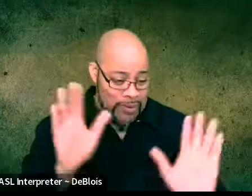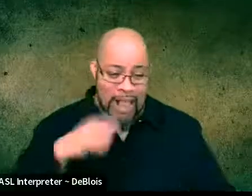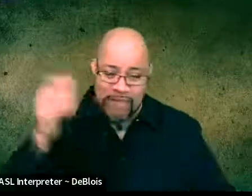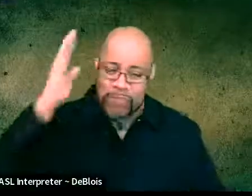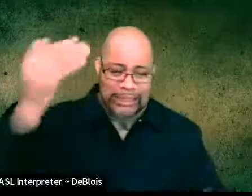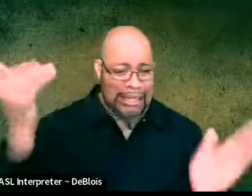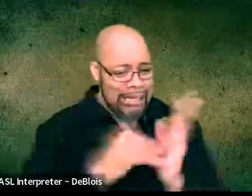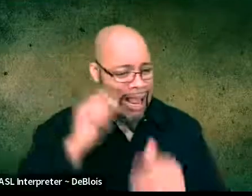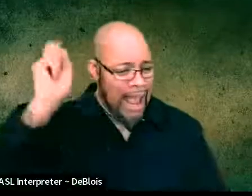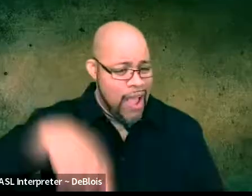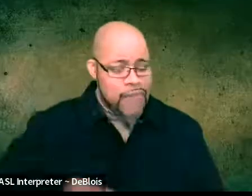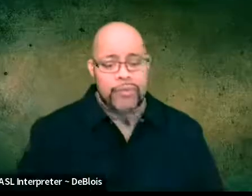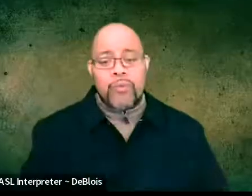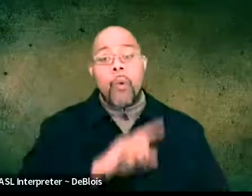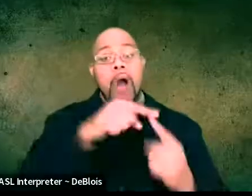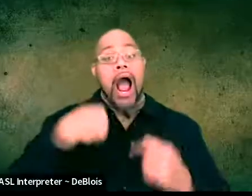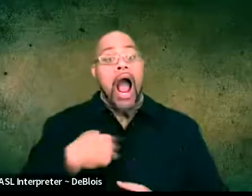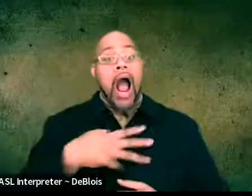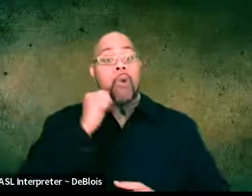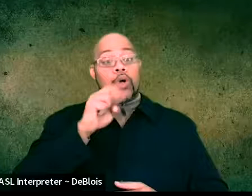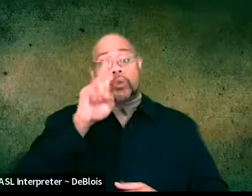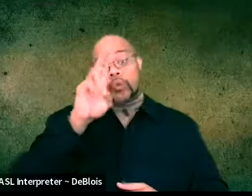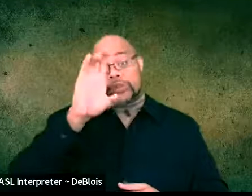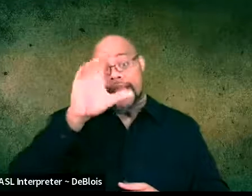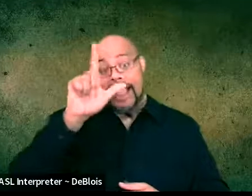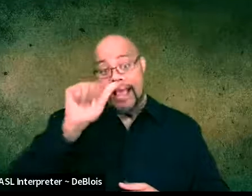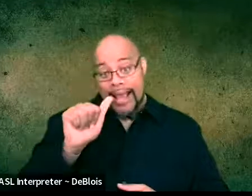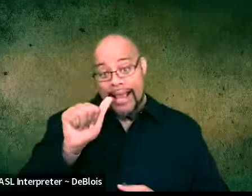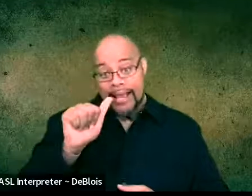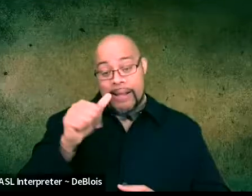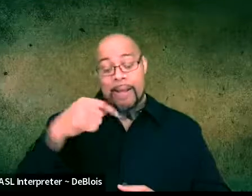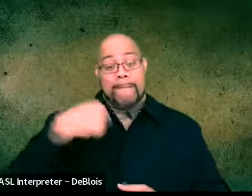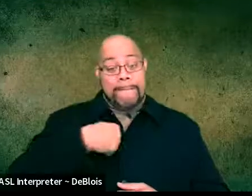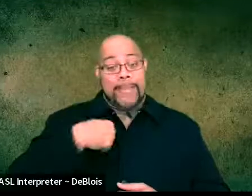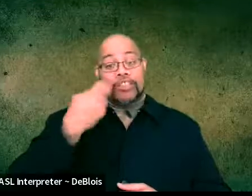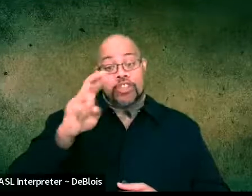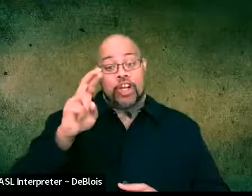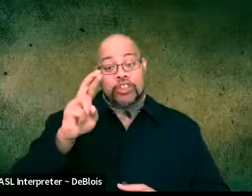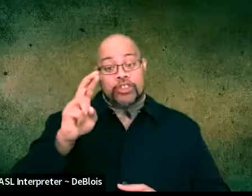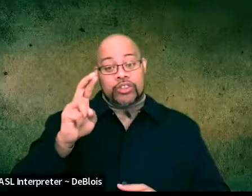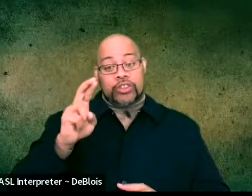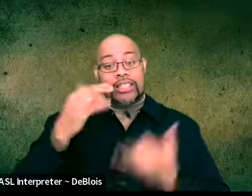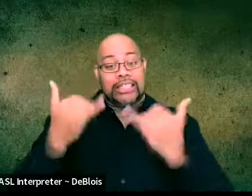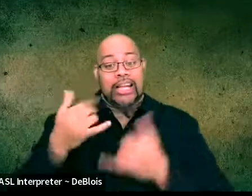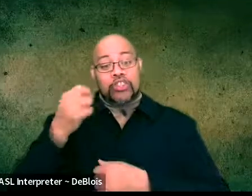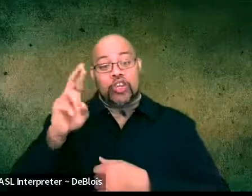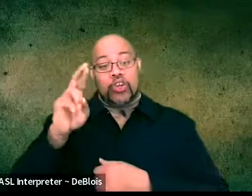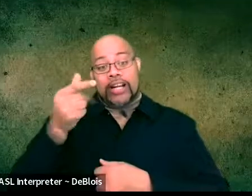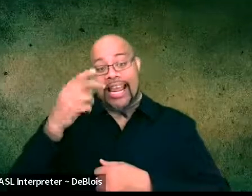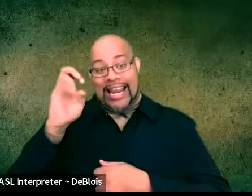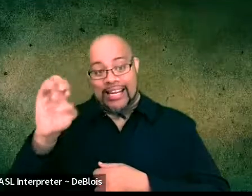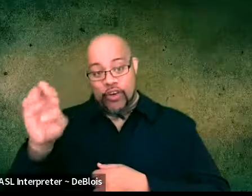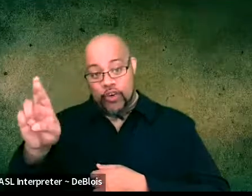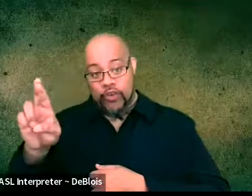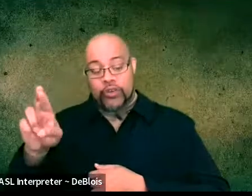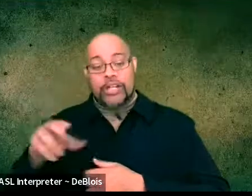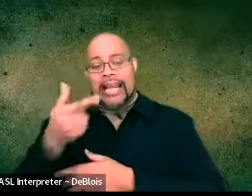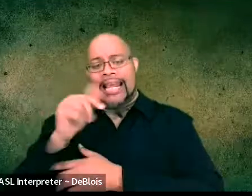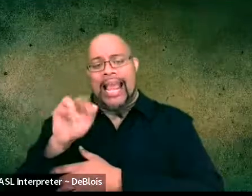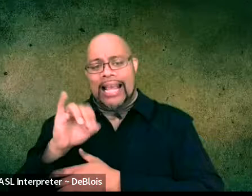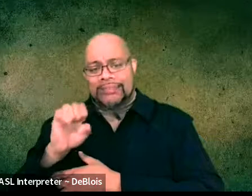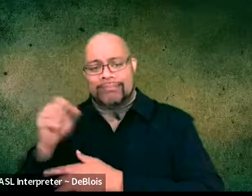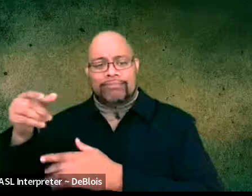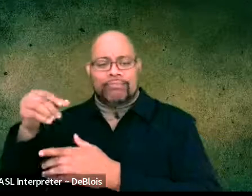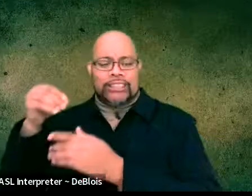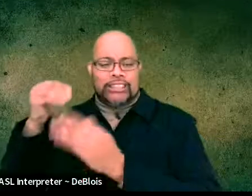but when I was at UCLA, me and Dr. Camille Gaines, we were working on